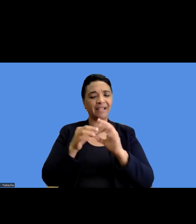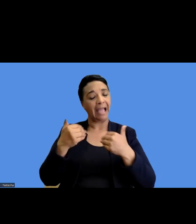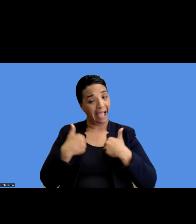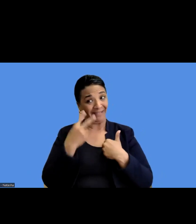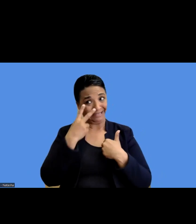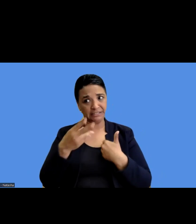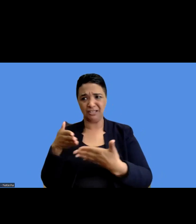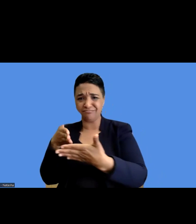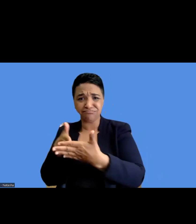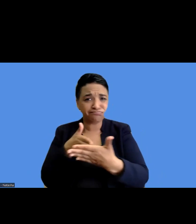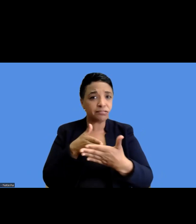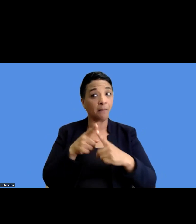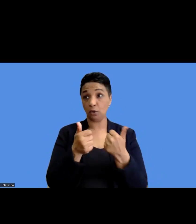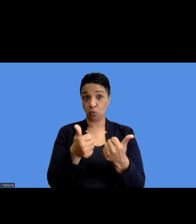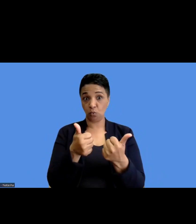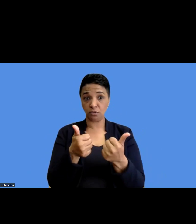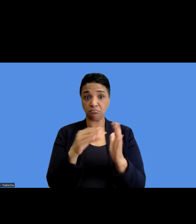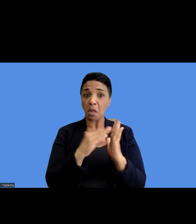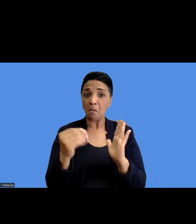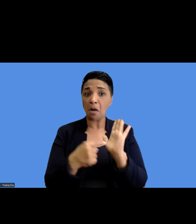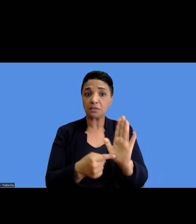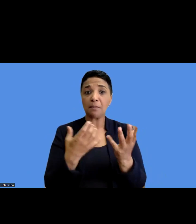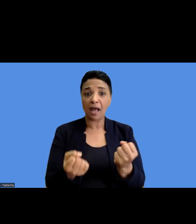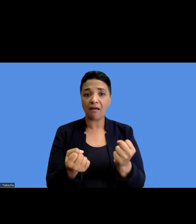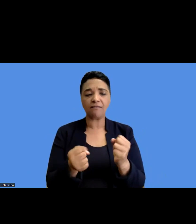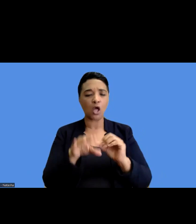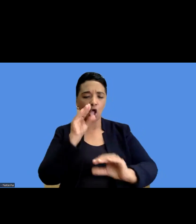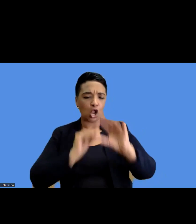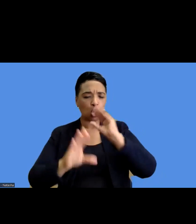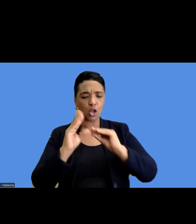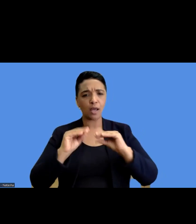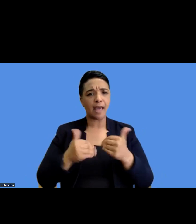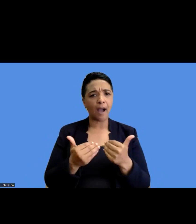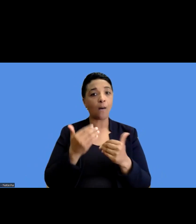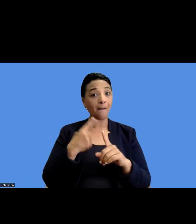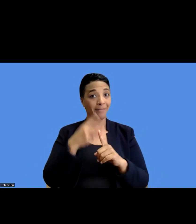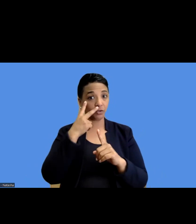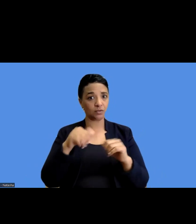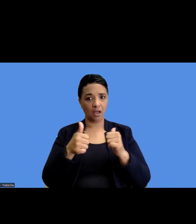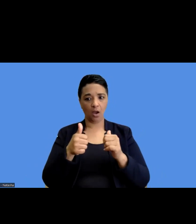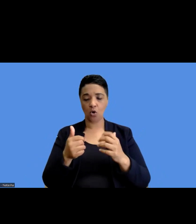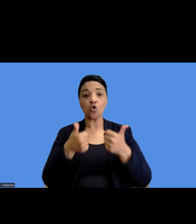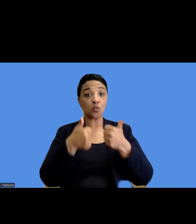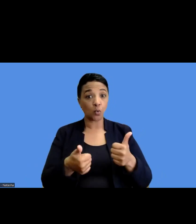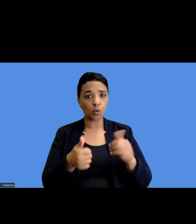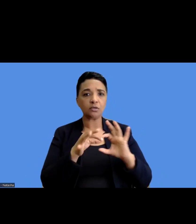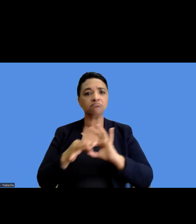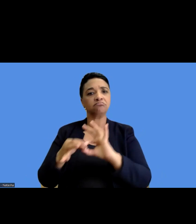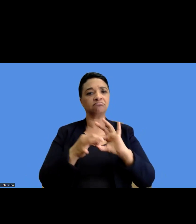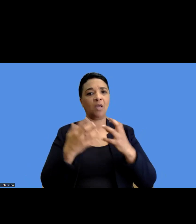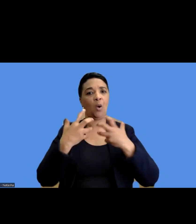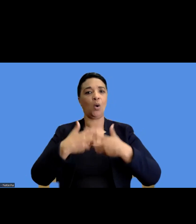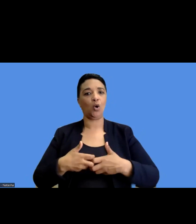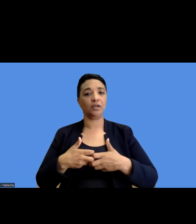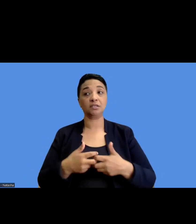of good practice. So how we can learn from all this and accelerate better coordination so we can have better